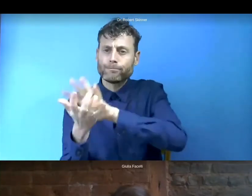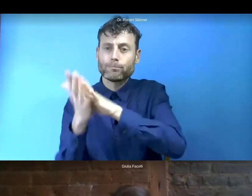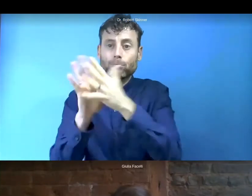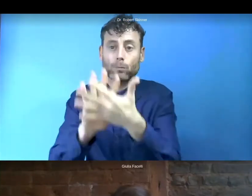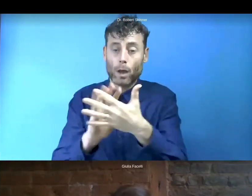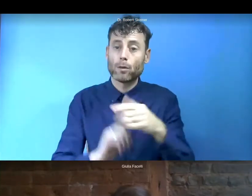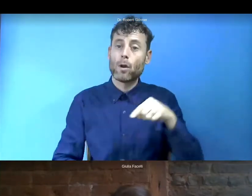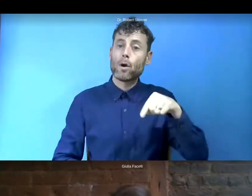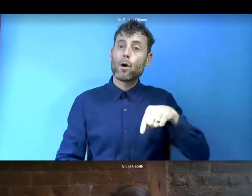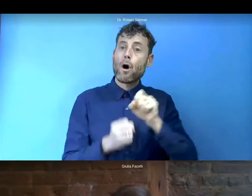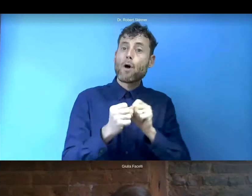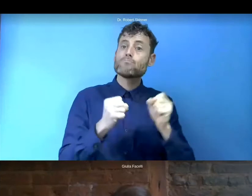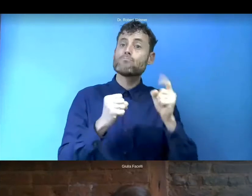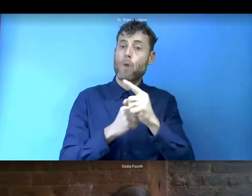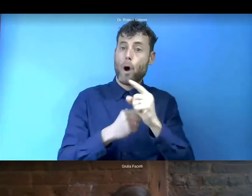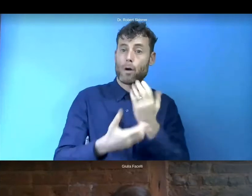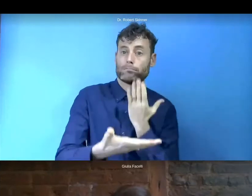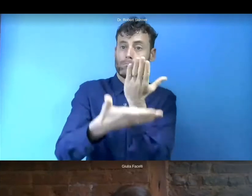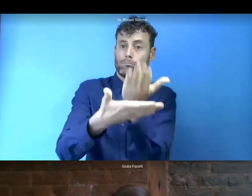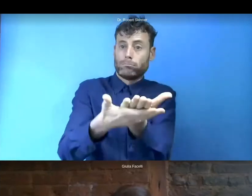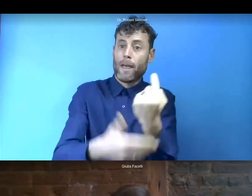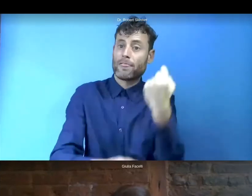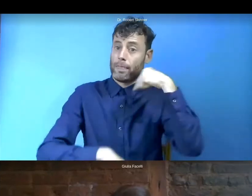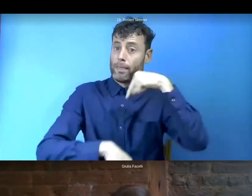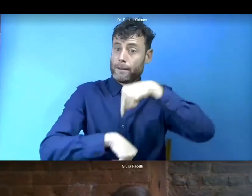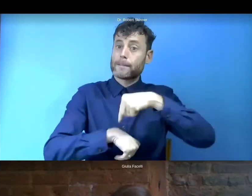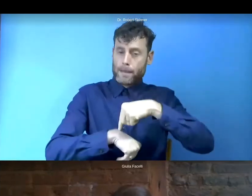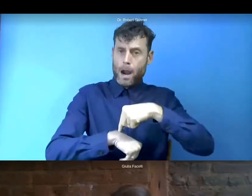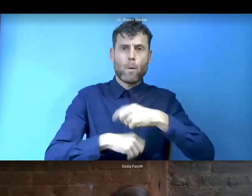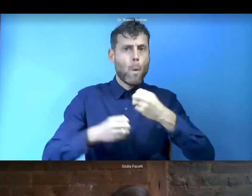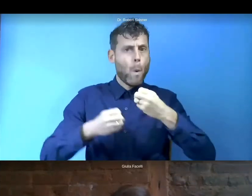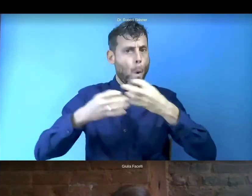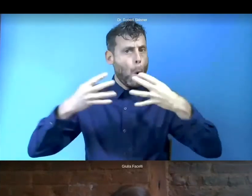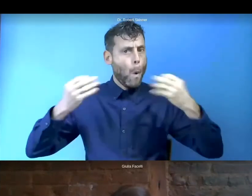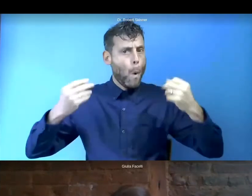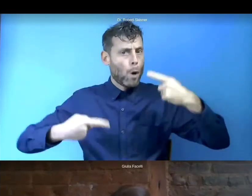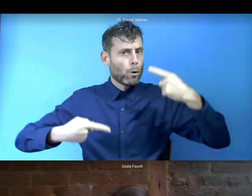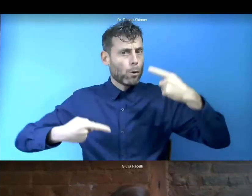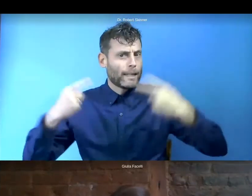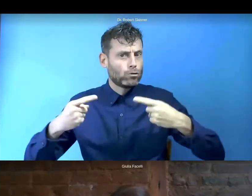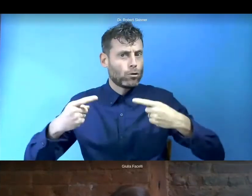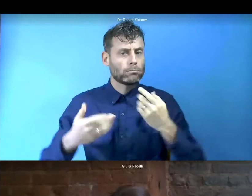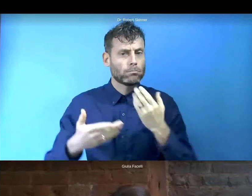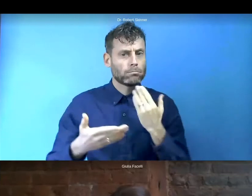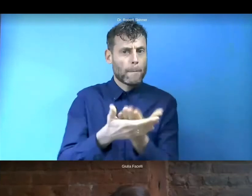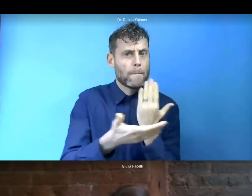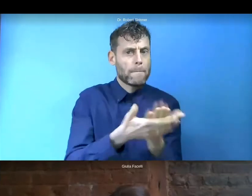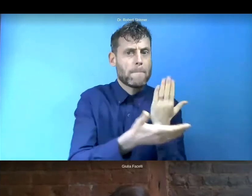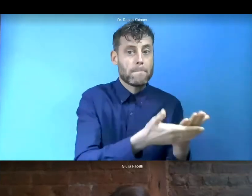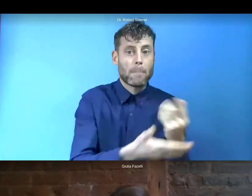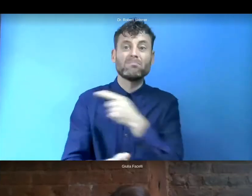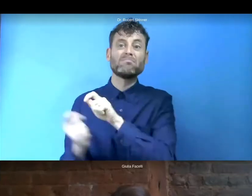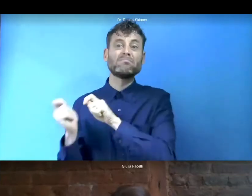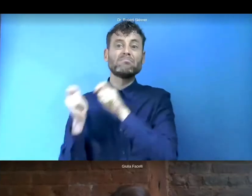process. And the project was awarded a grant of nearly 10 million euros. I attended the kickoff meeting in Bologna in